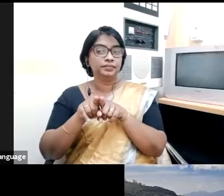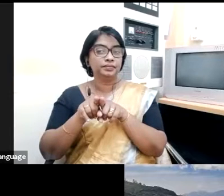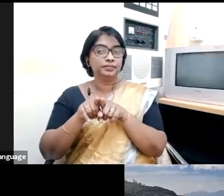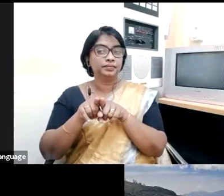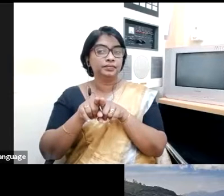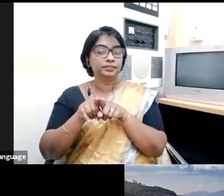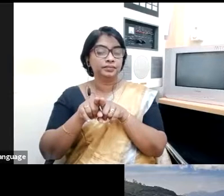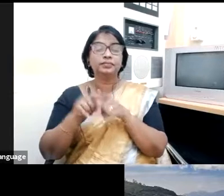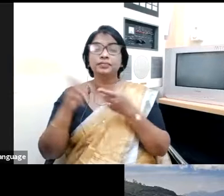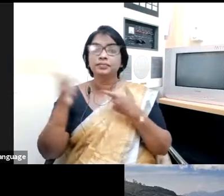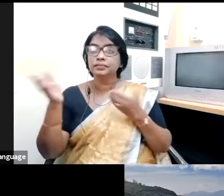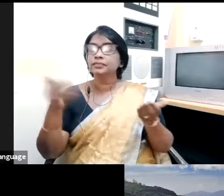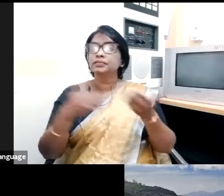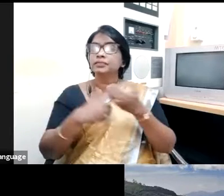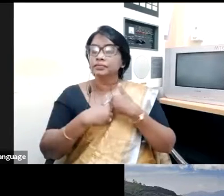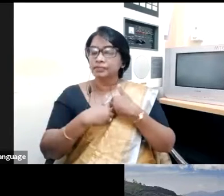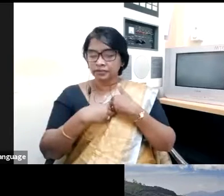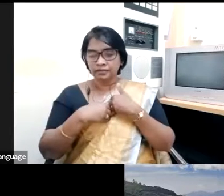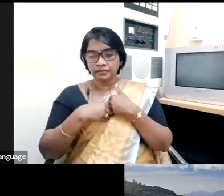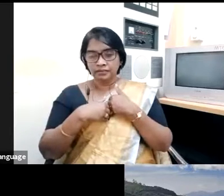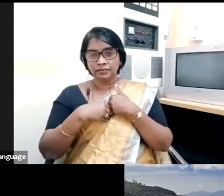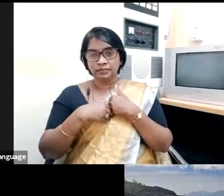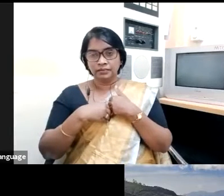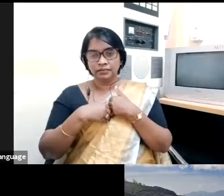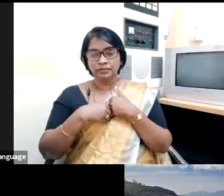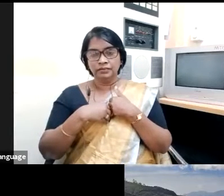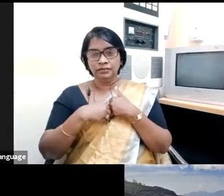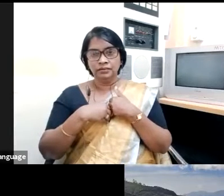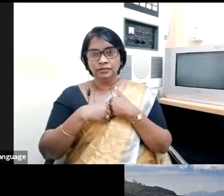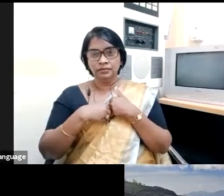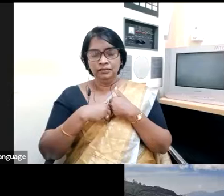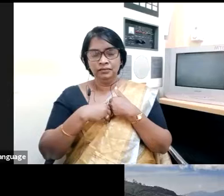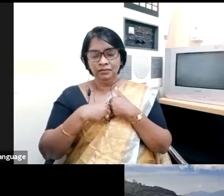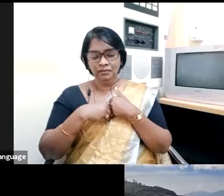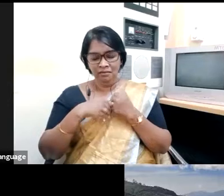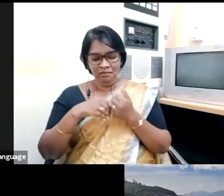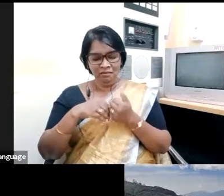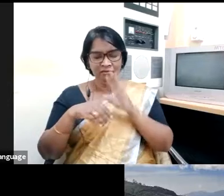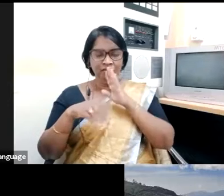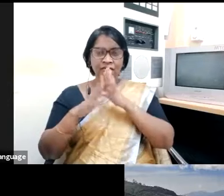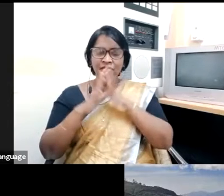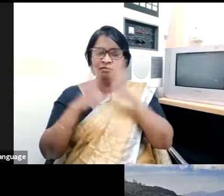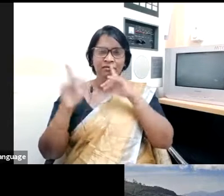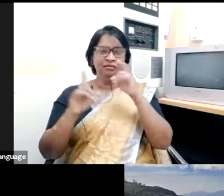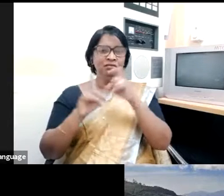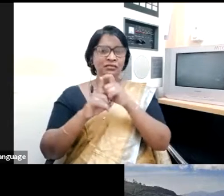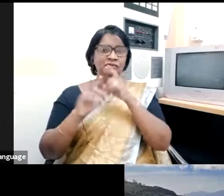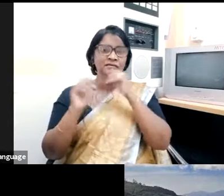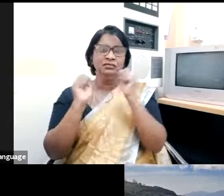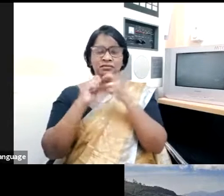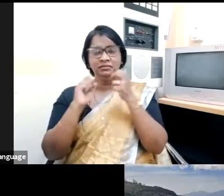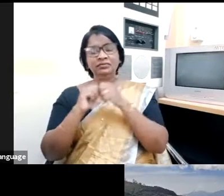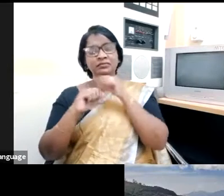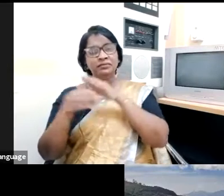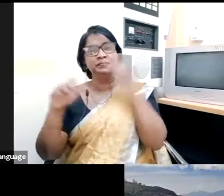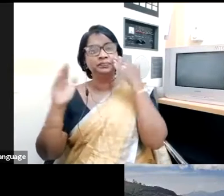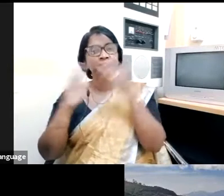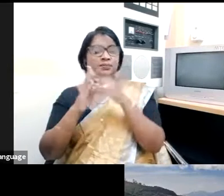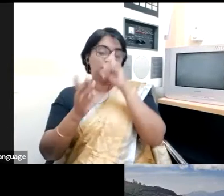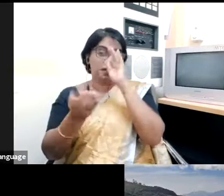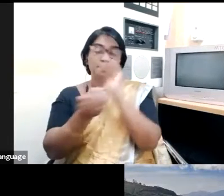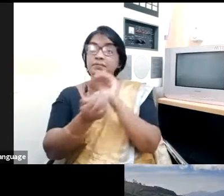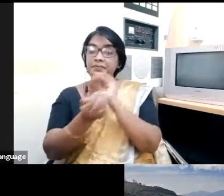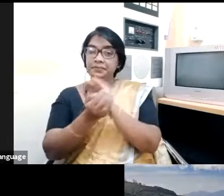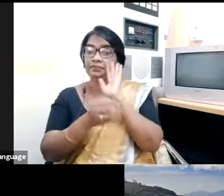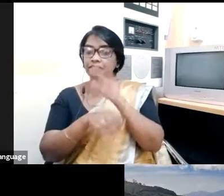very critically conscious about the impact of 1.5 degree increase. And if you look at the energy mix